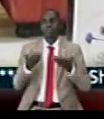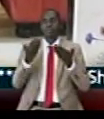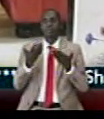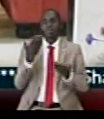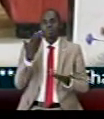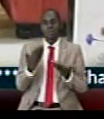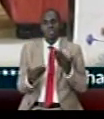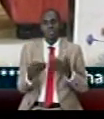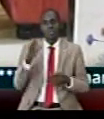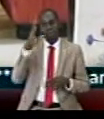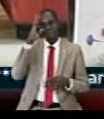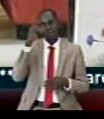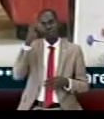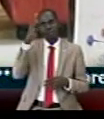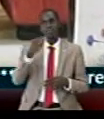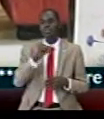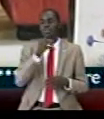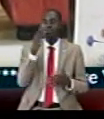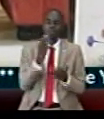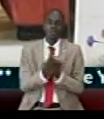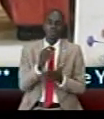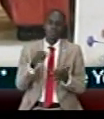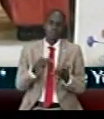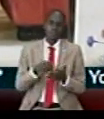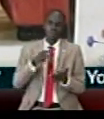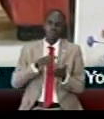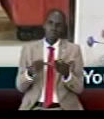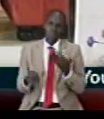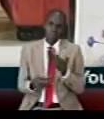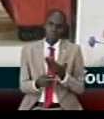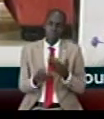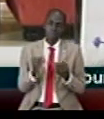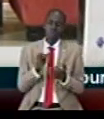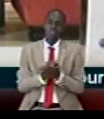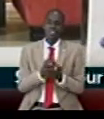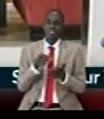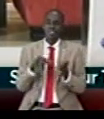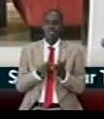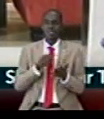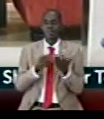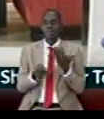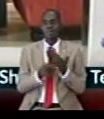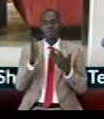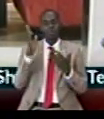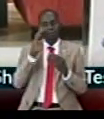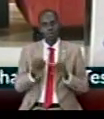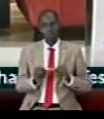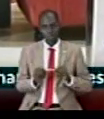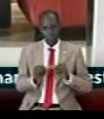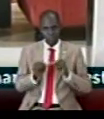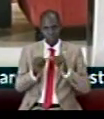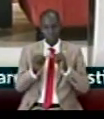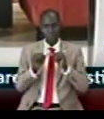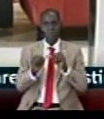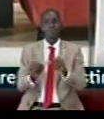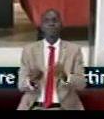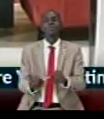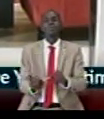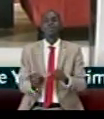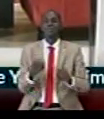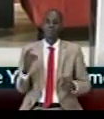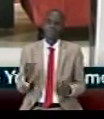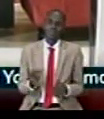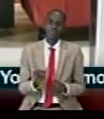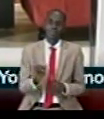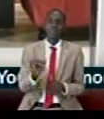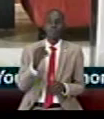program. Let this program go from high to high, touch all the globe, because he's doing greatly